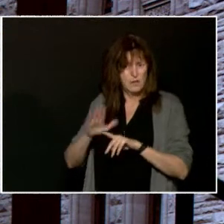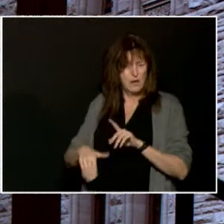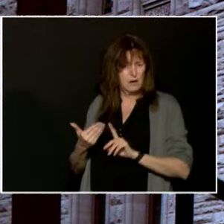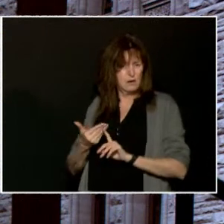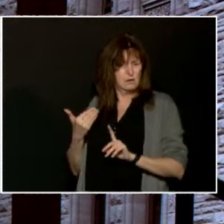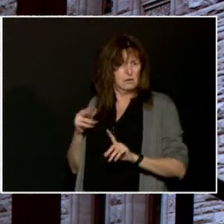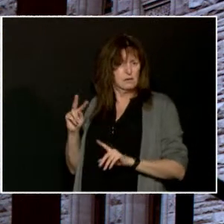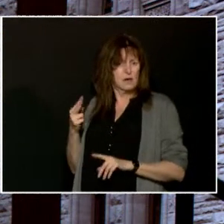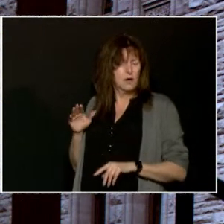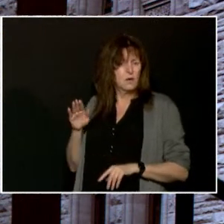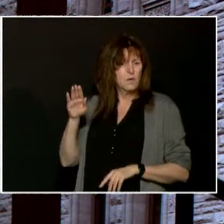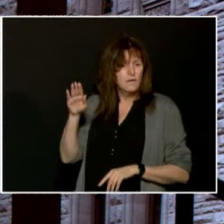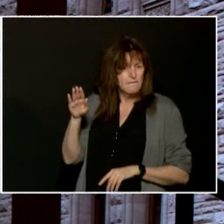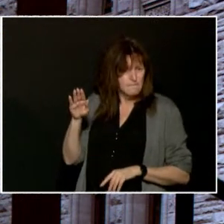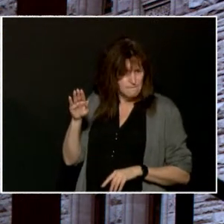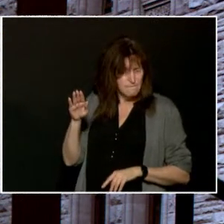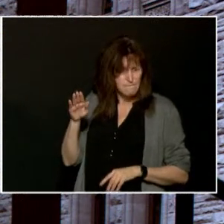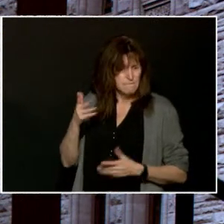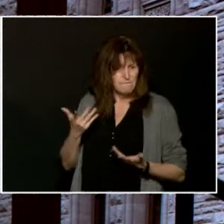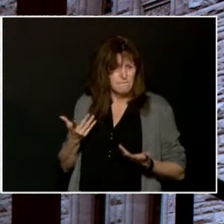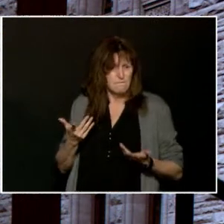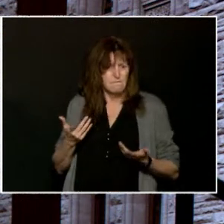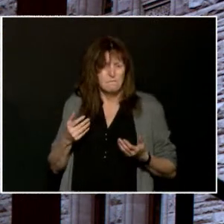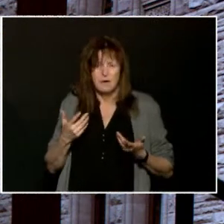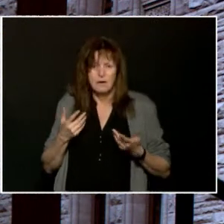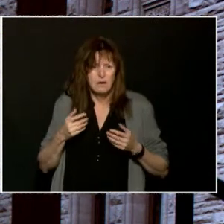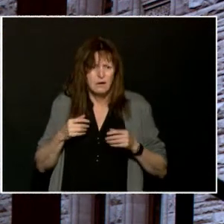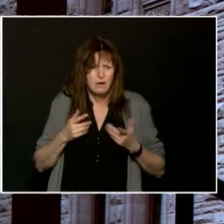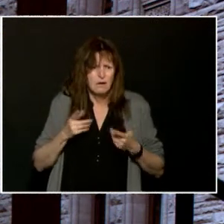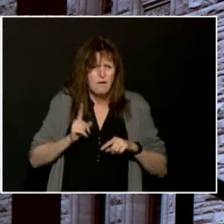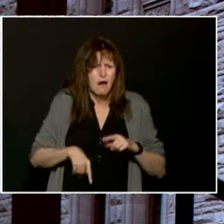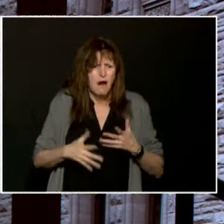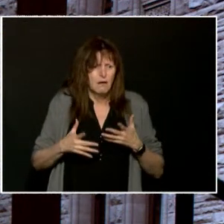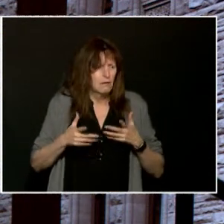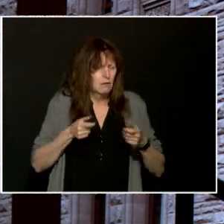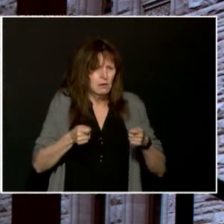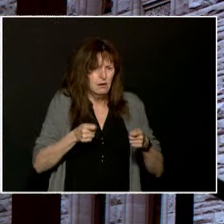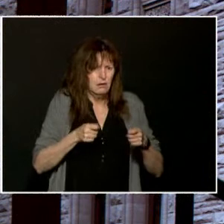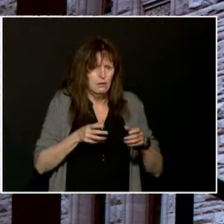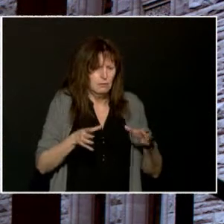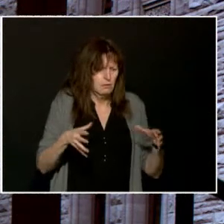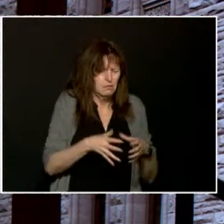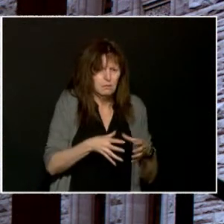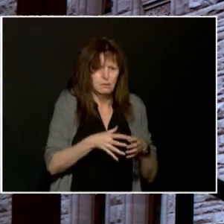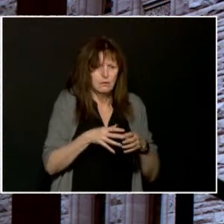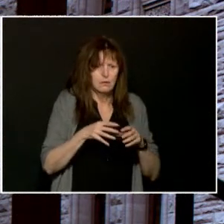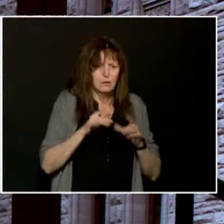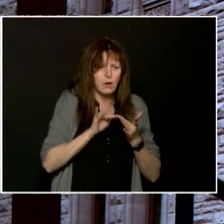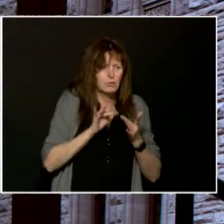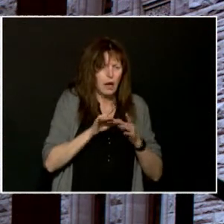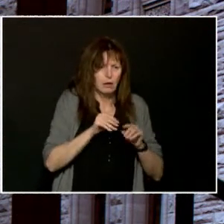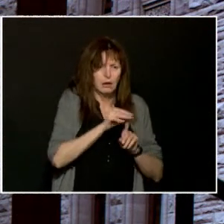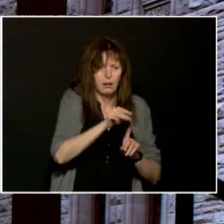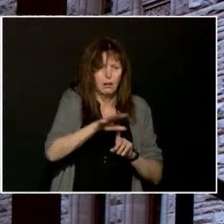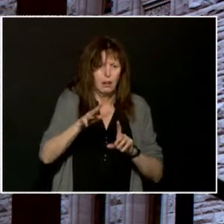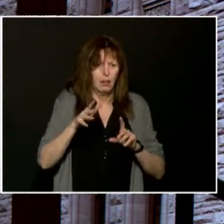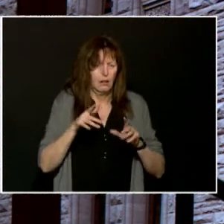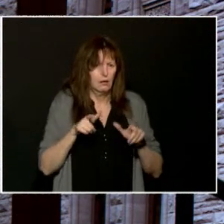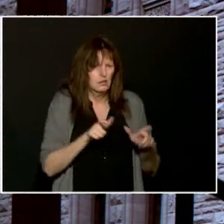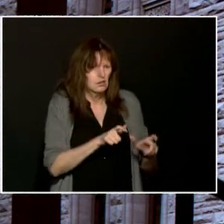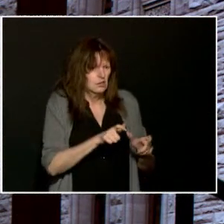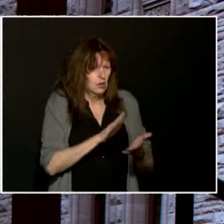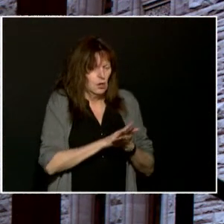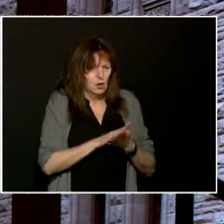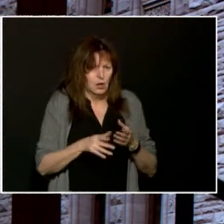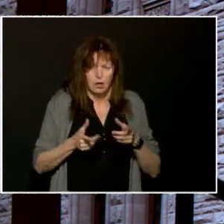to keep up with the case contact management. That was that barrier to protect schools from having intense or transmission within the